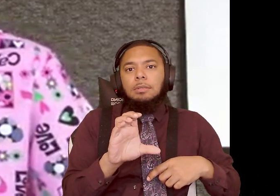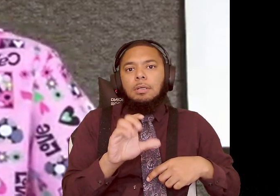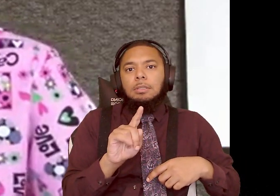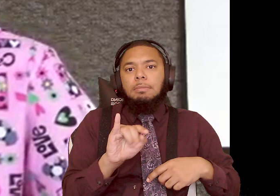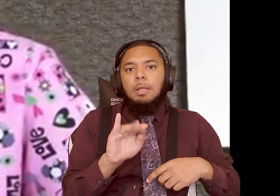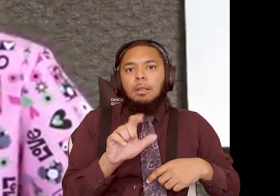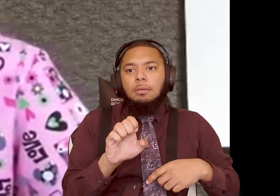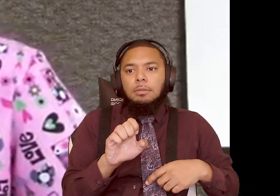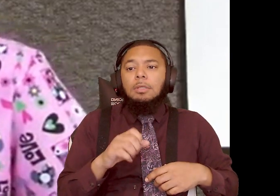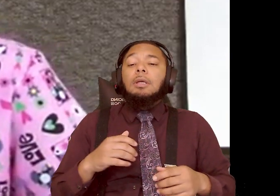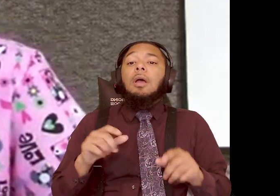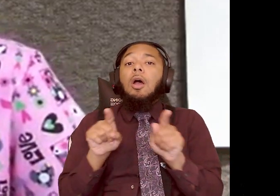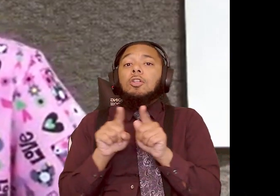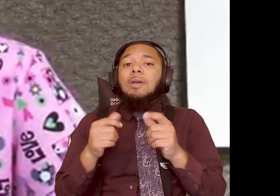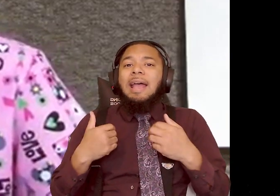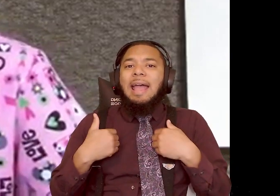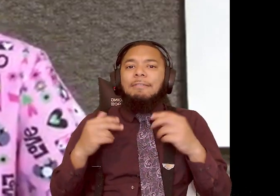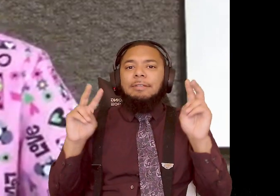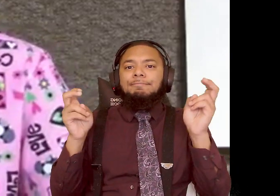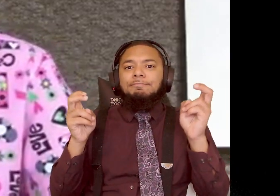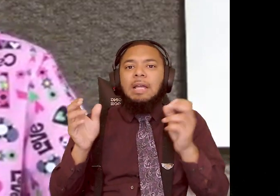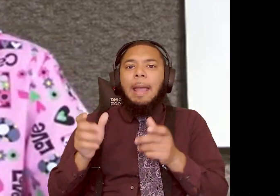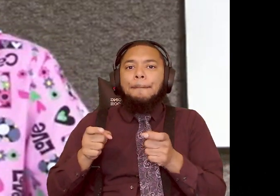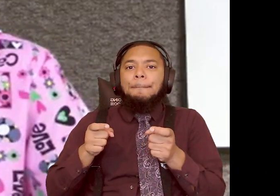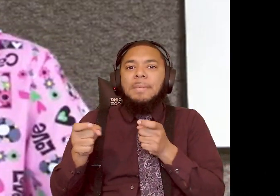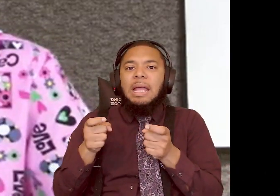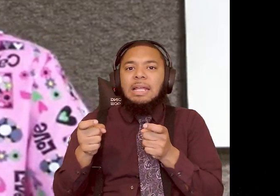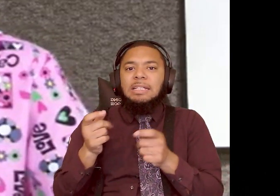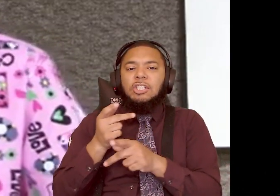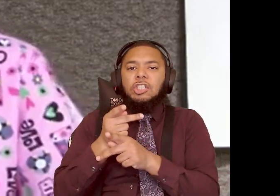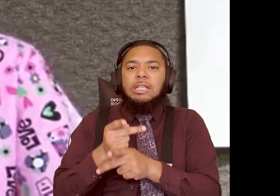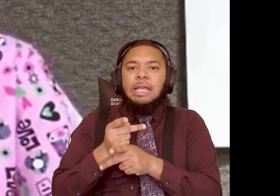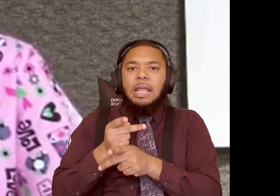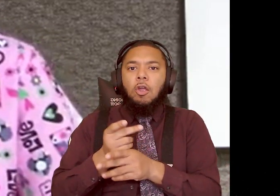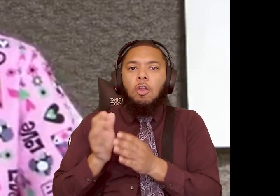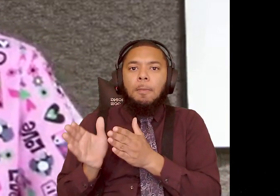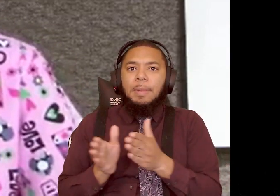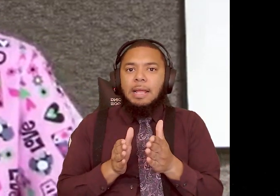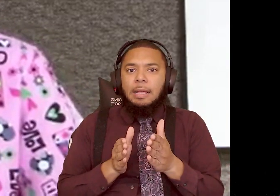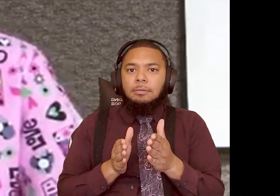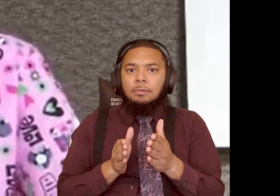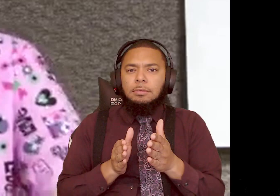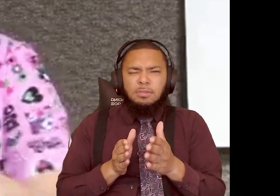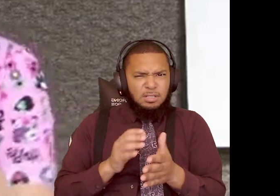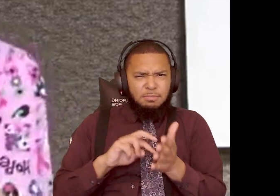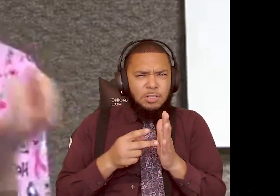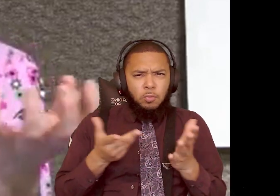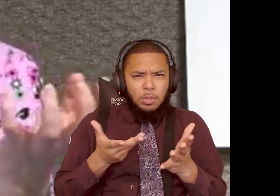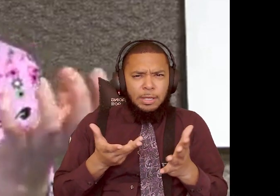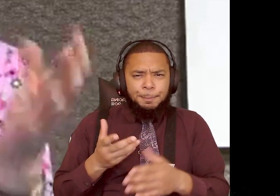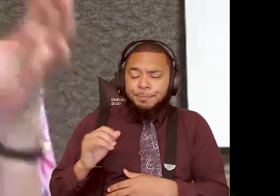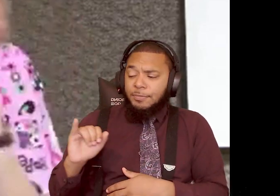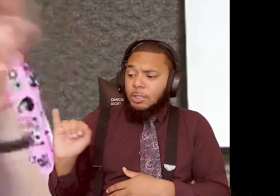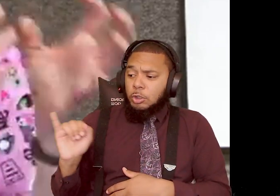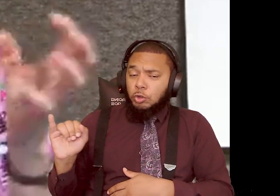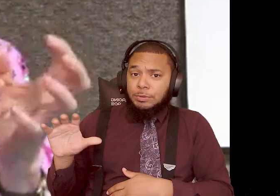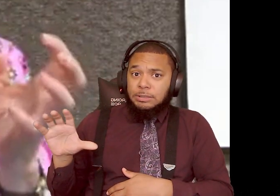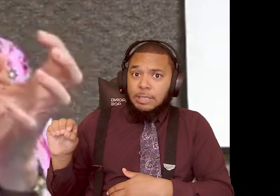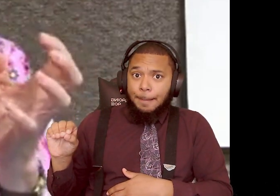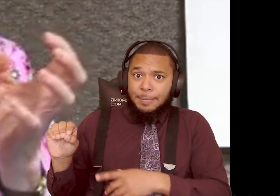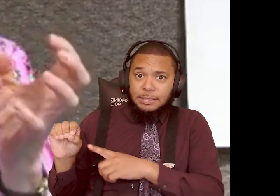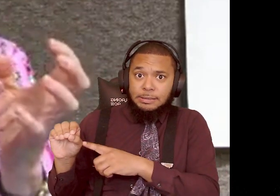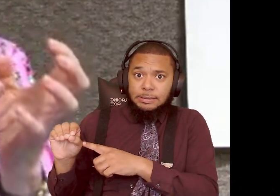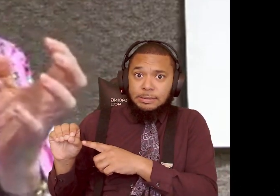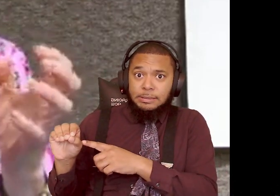called a managed care plan. This is where there's an insurance company that has a contract with a group